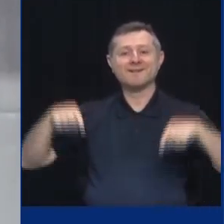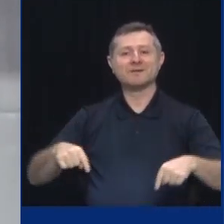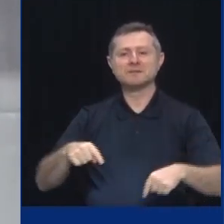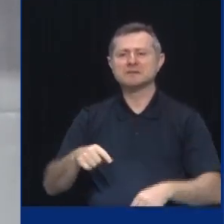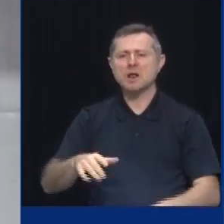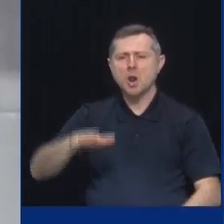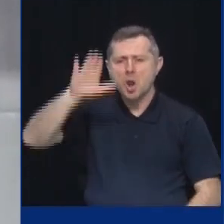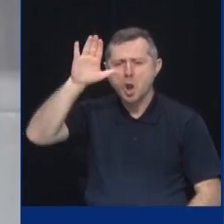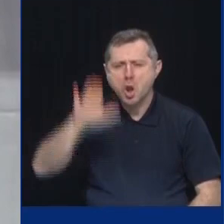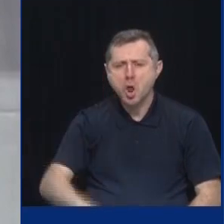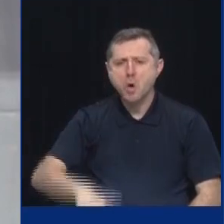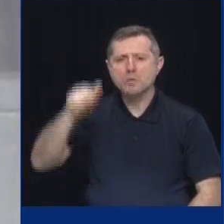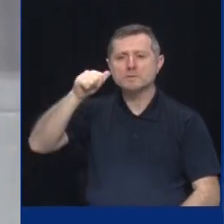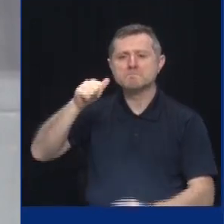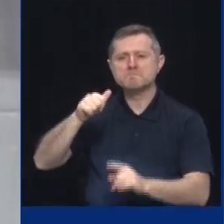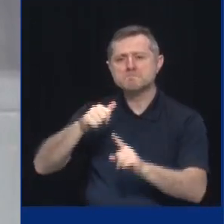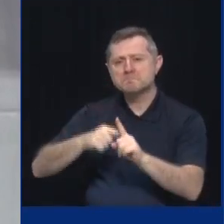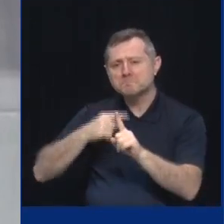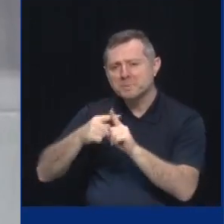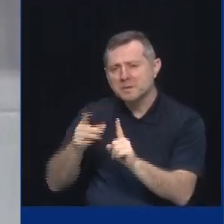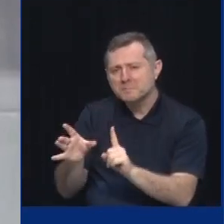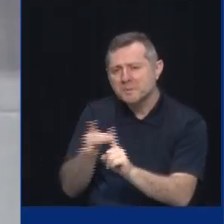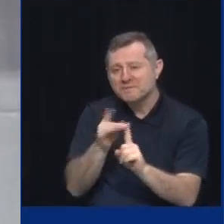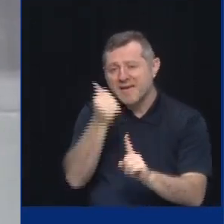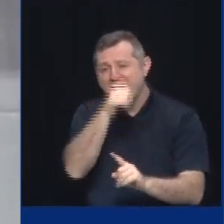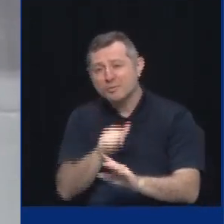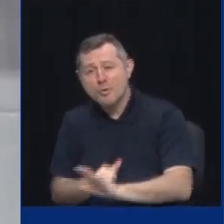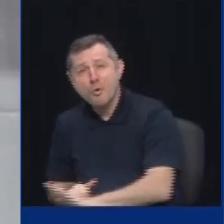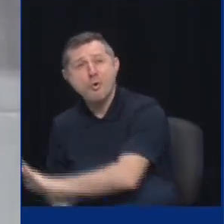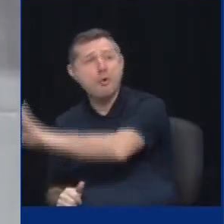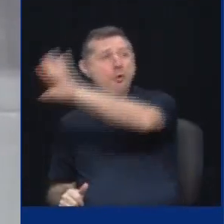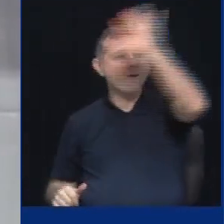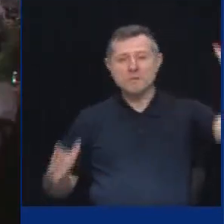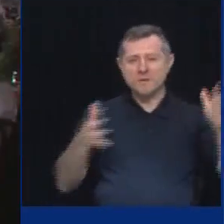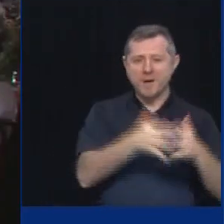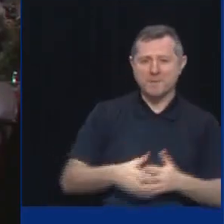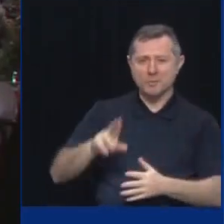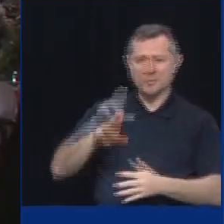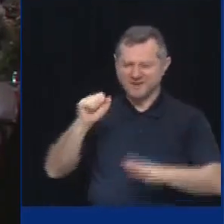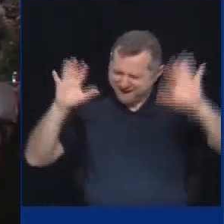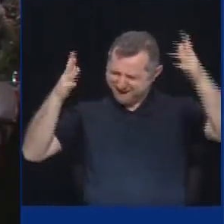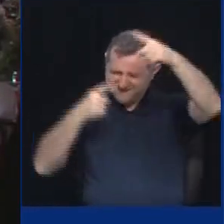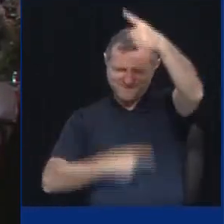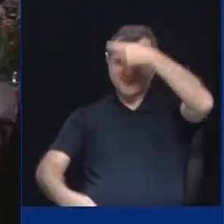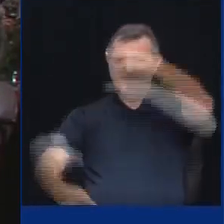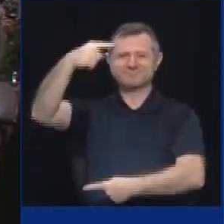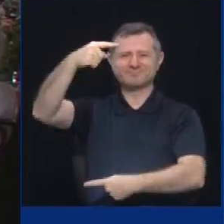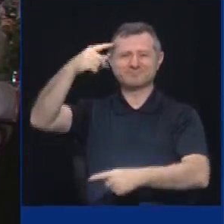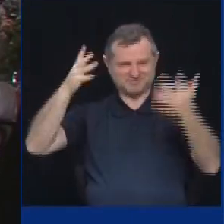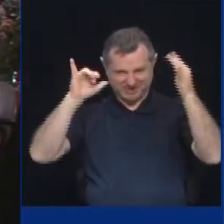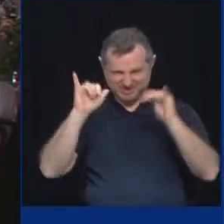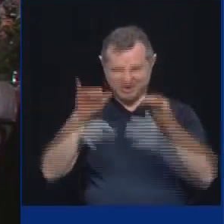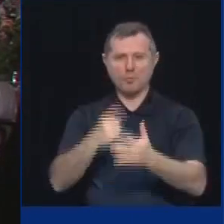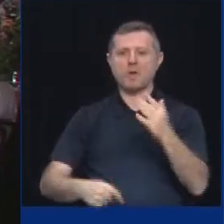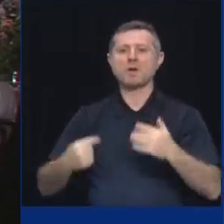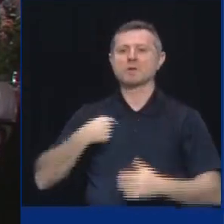positivity of any state in the United States of America. That's what we did.